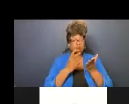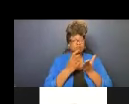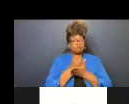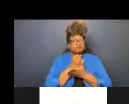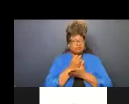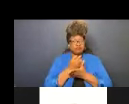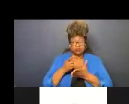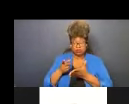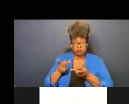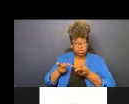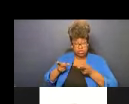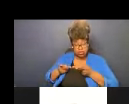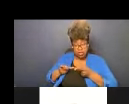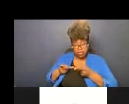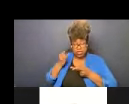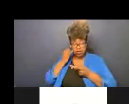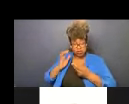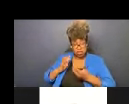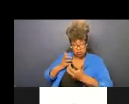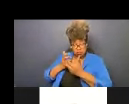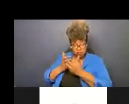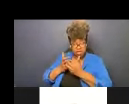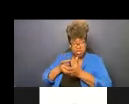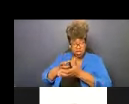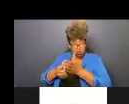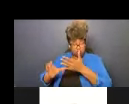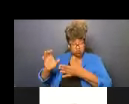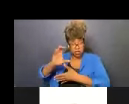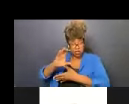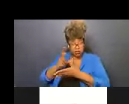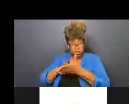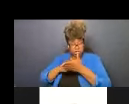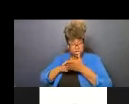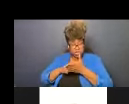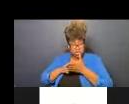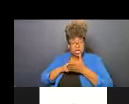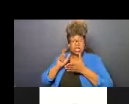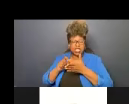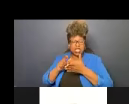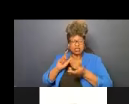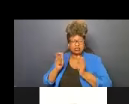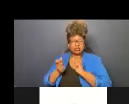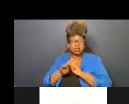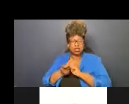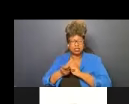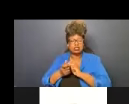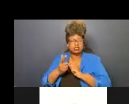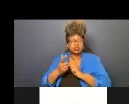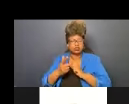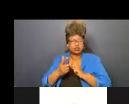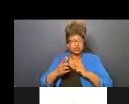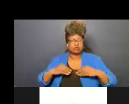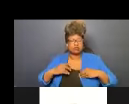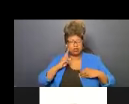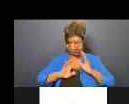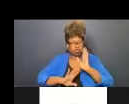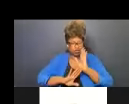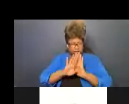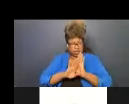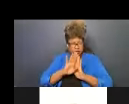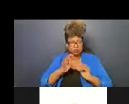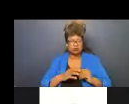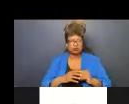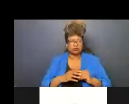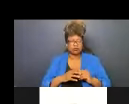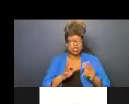certain criteria to be designated as areas of needed redevelopment. And this tool allows for site-specific requirements